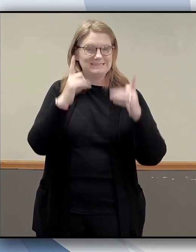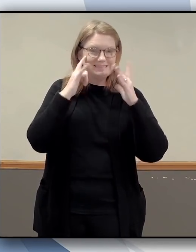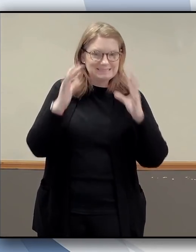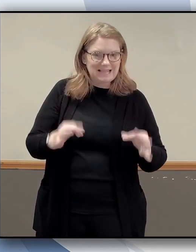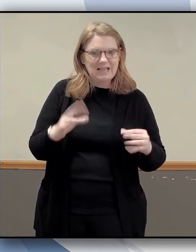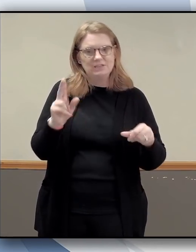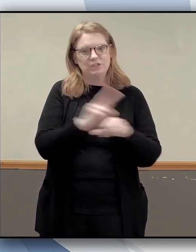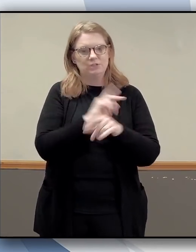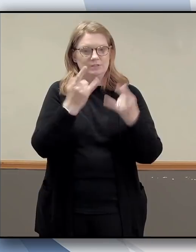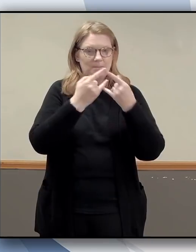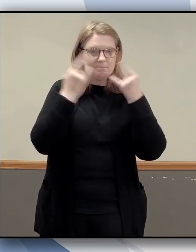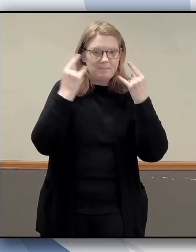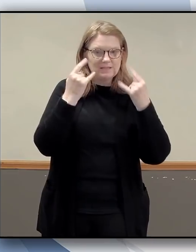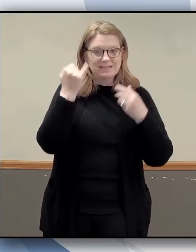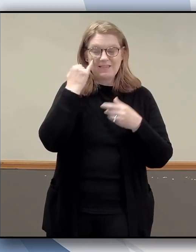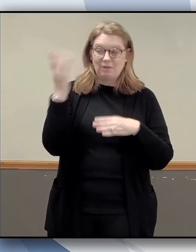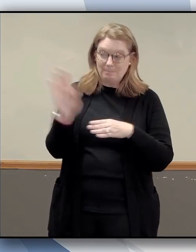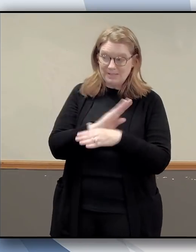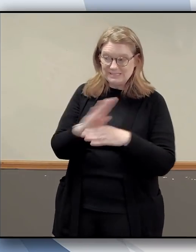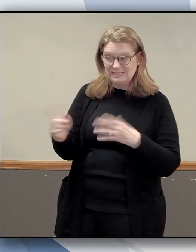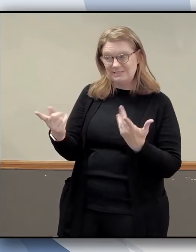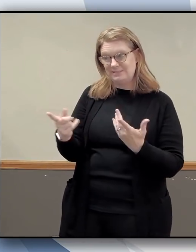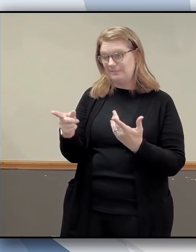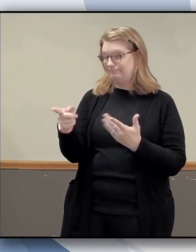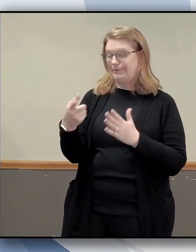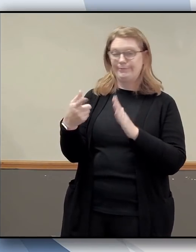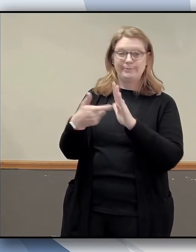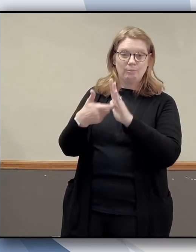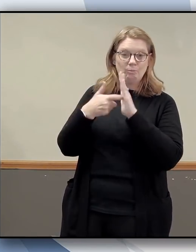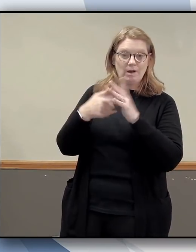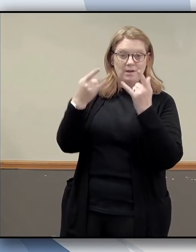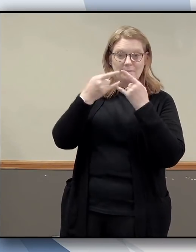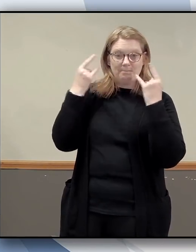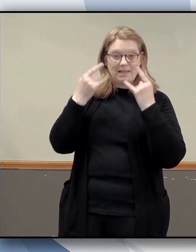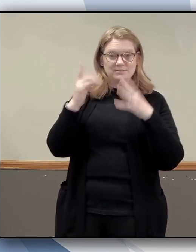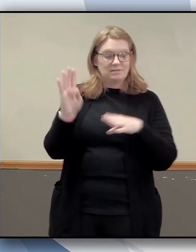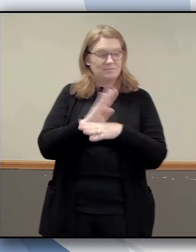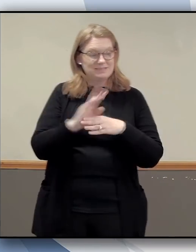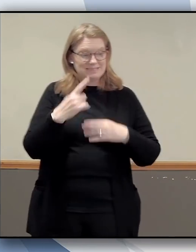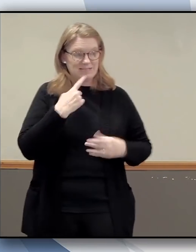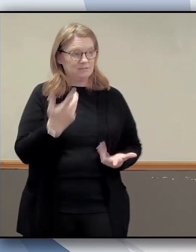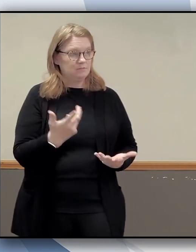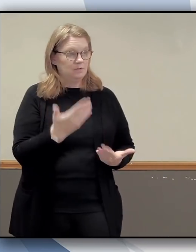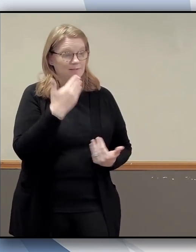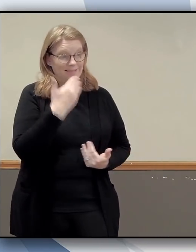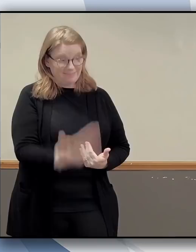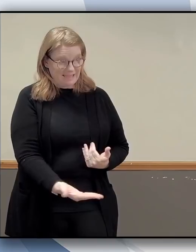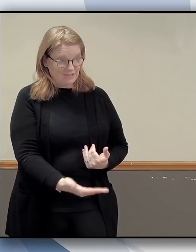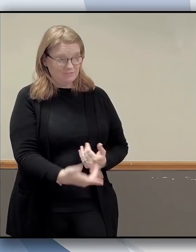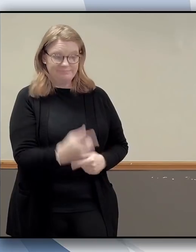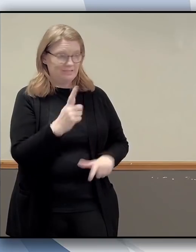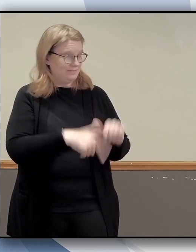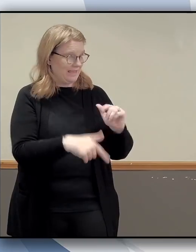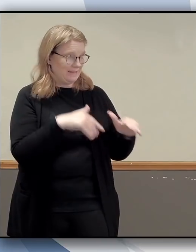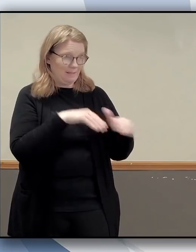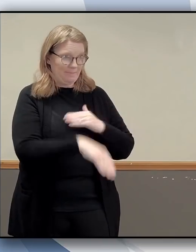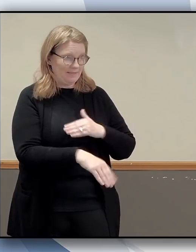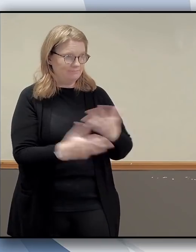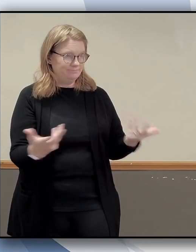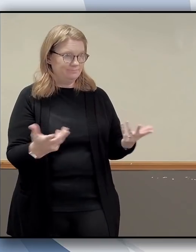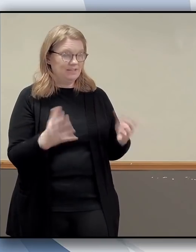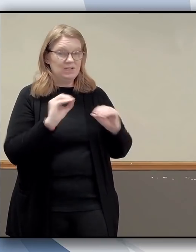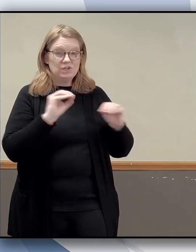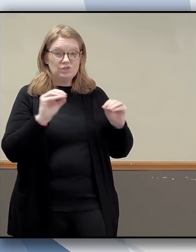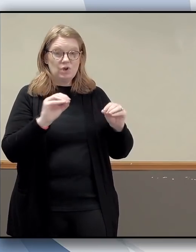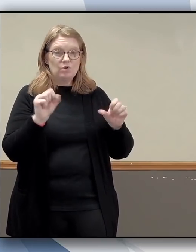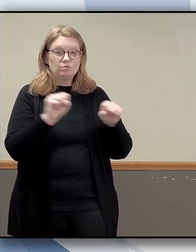business says you must wear a mask to be a customer in here, a business can say to someone, thank you, you're not allowed in here because just no shirt, no serves,